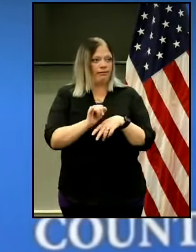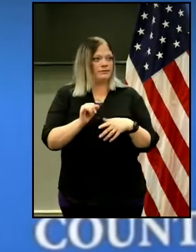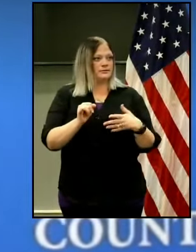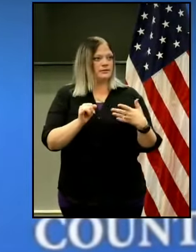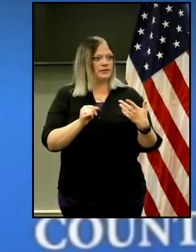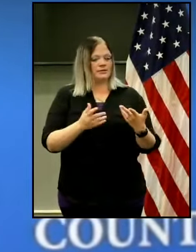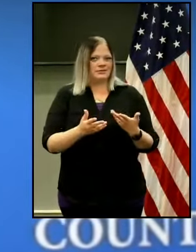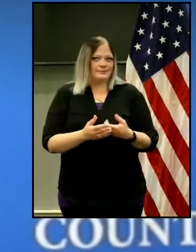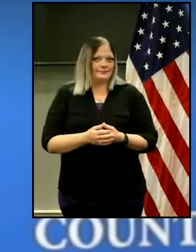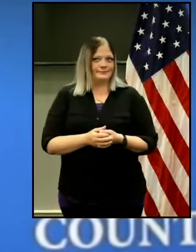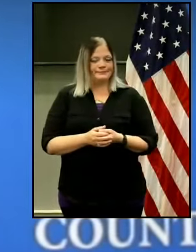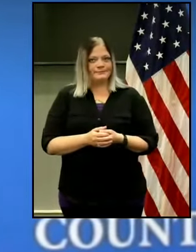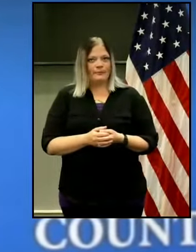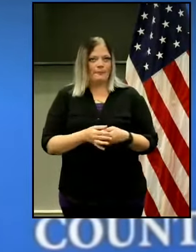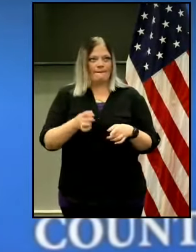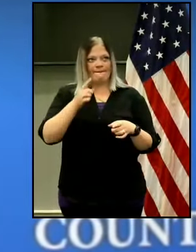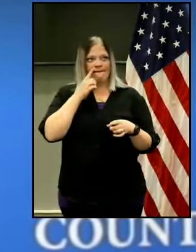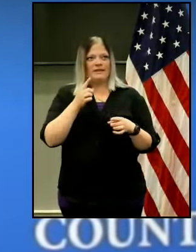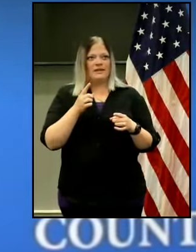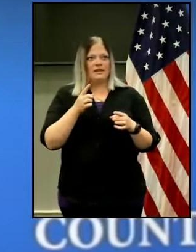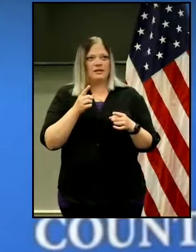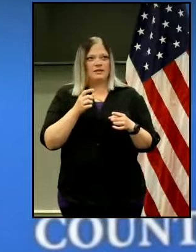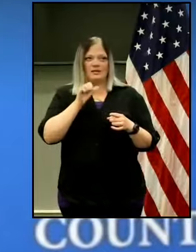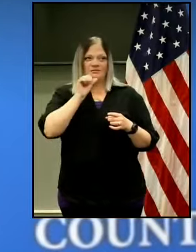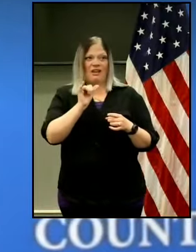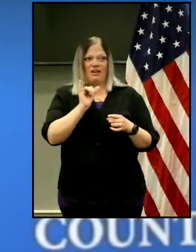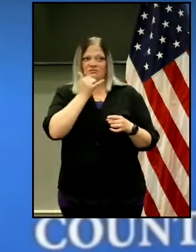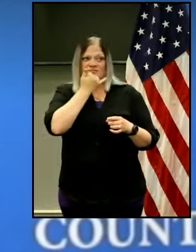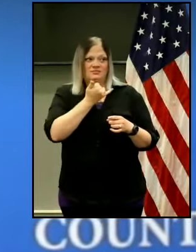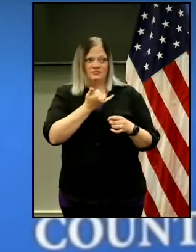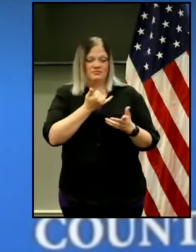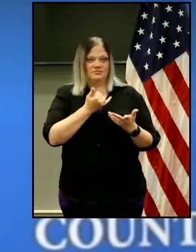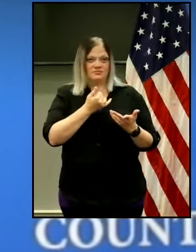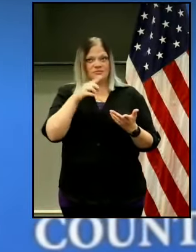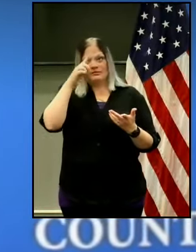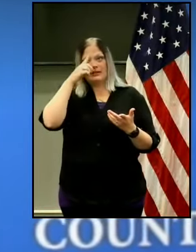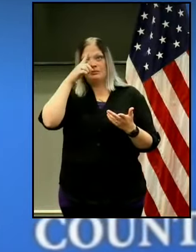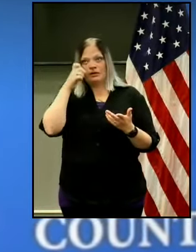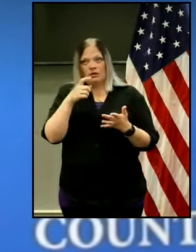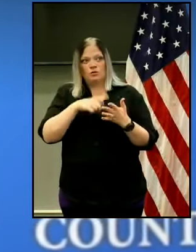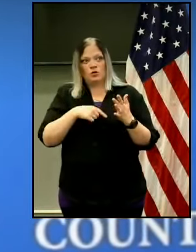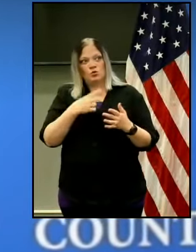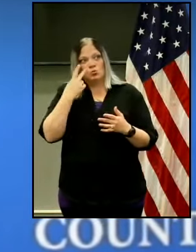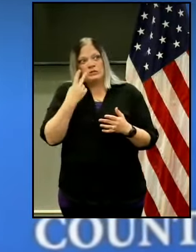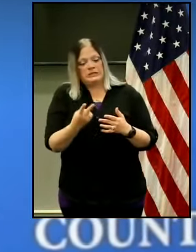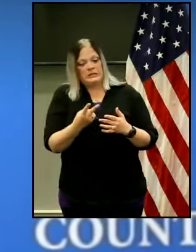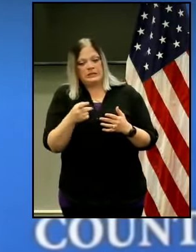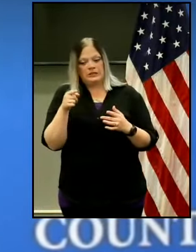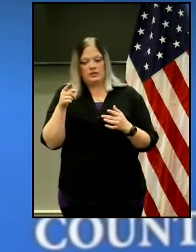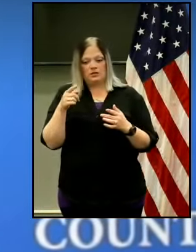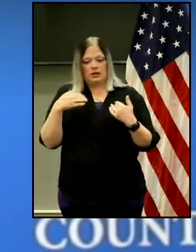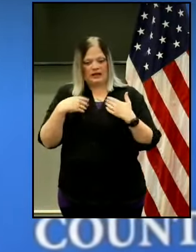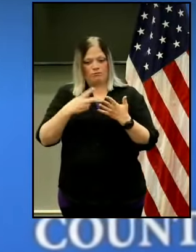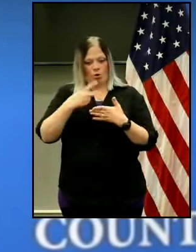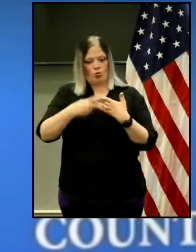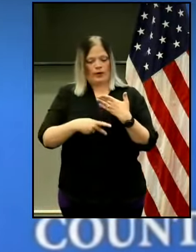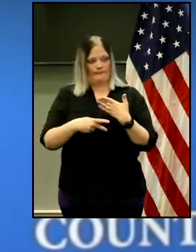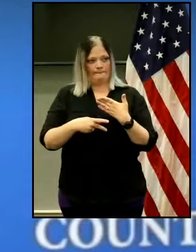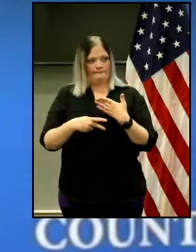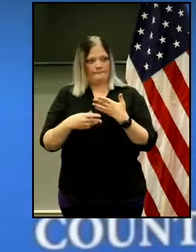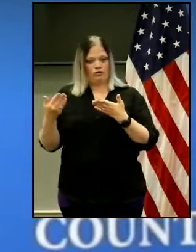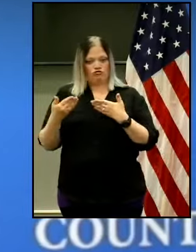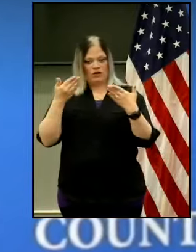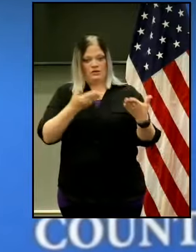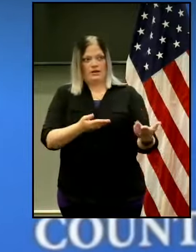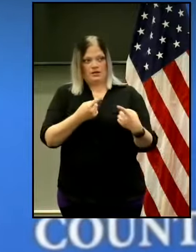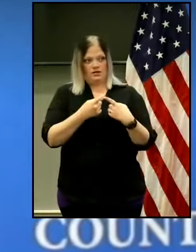So I think that's not a mistake. I think it's because what you're seeing is they have a program that it was recommended